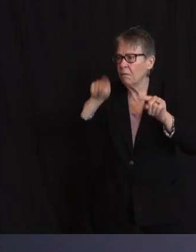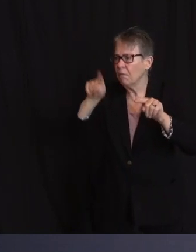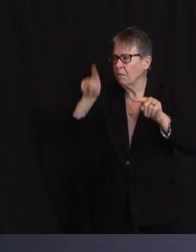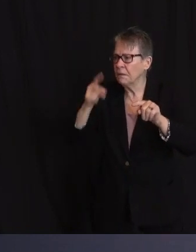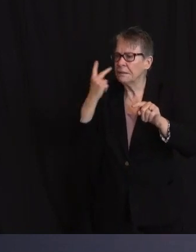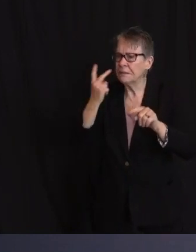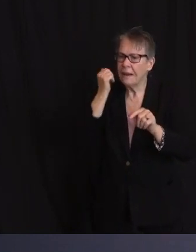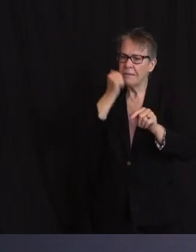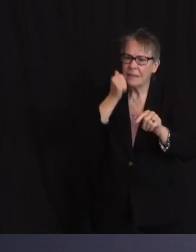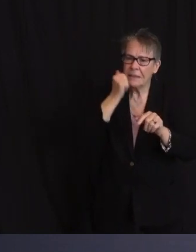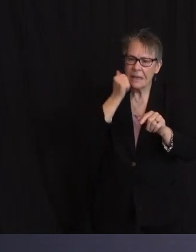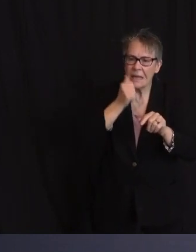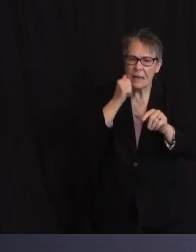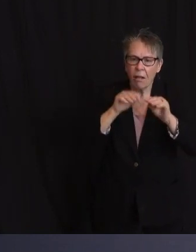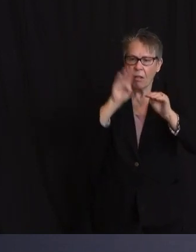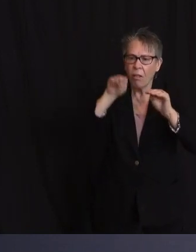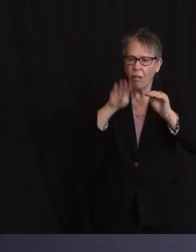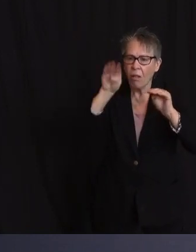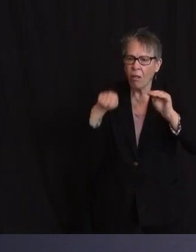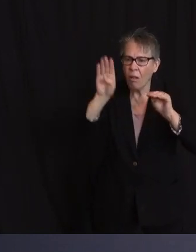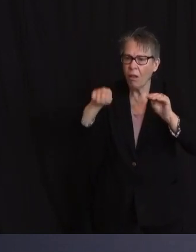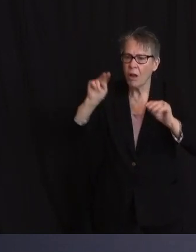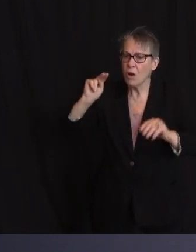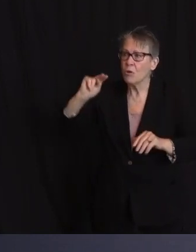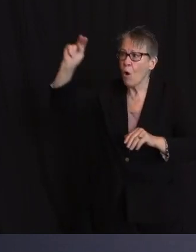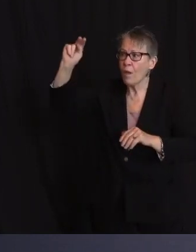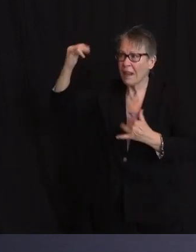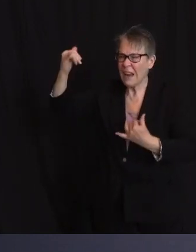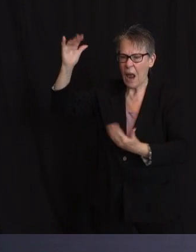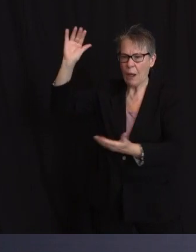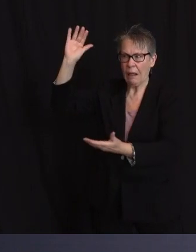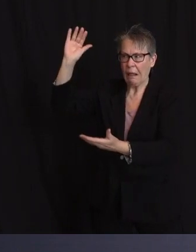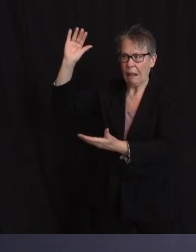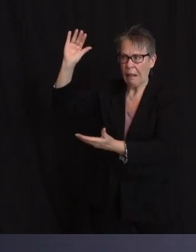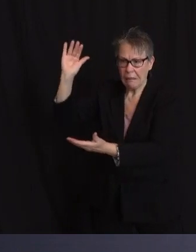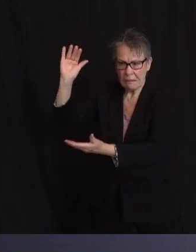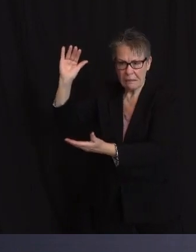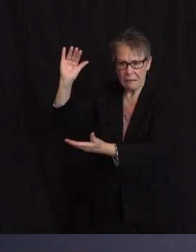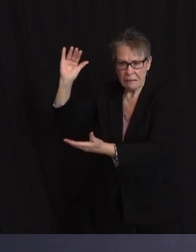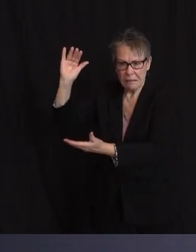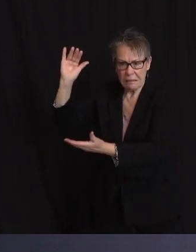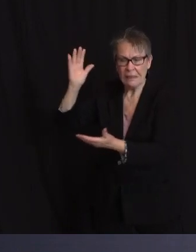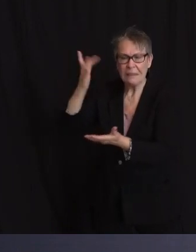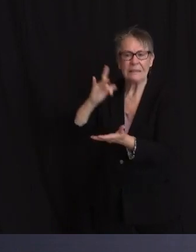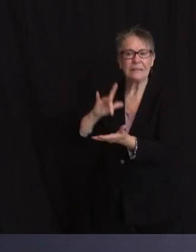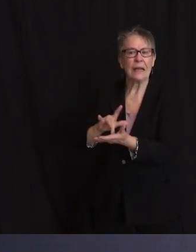less use of beds in the northern region, but increasing in the central region, as